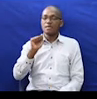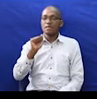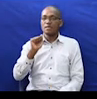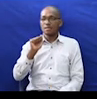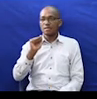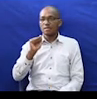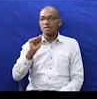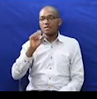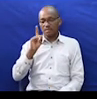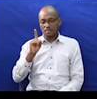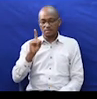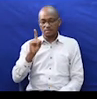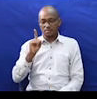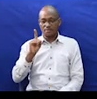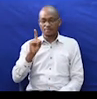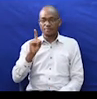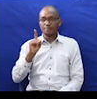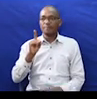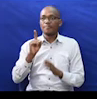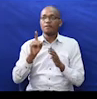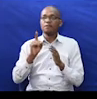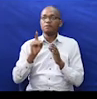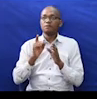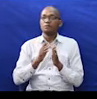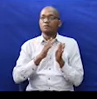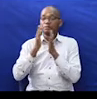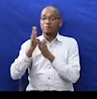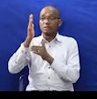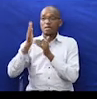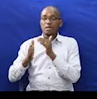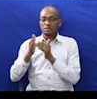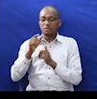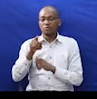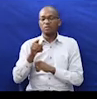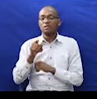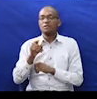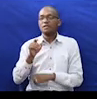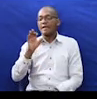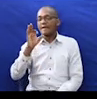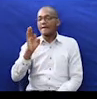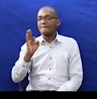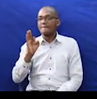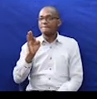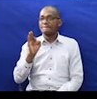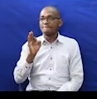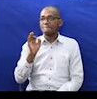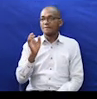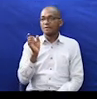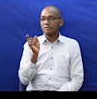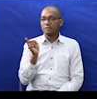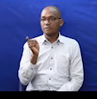AD. The same as taking the last one, FG over